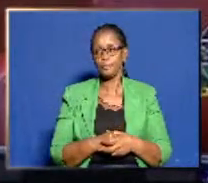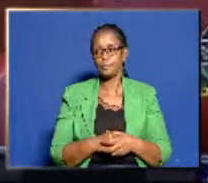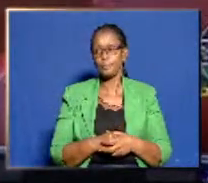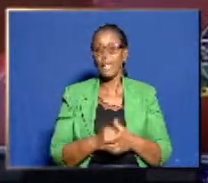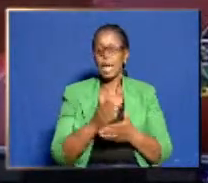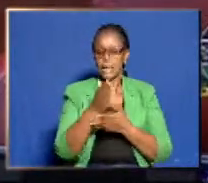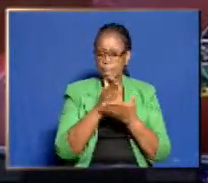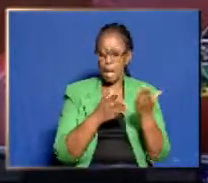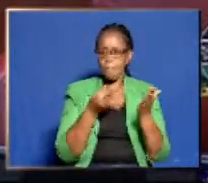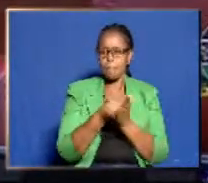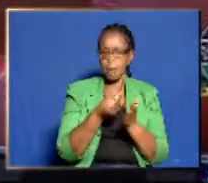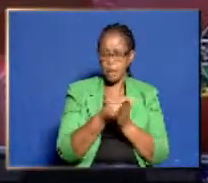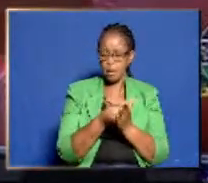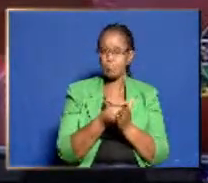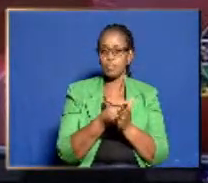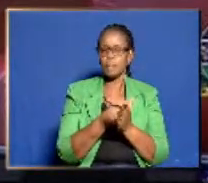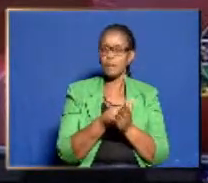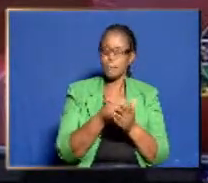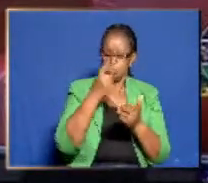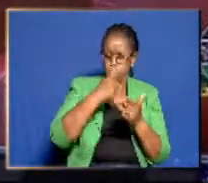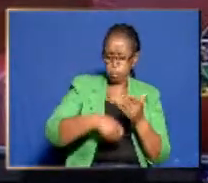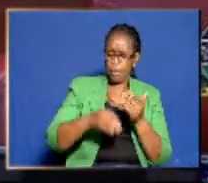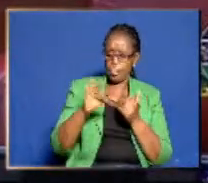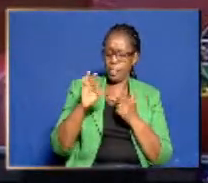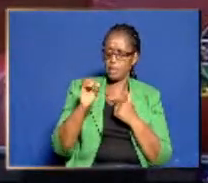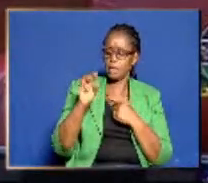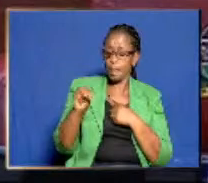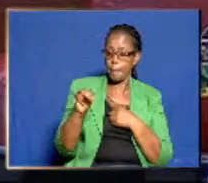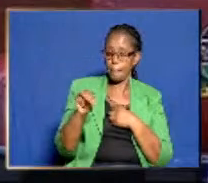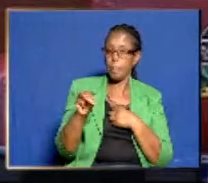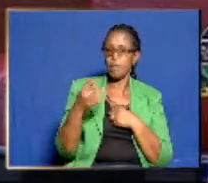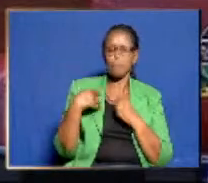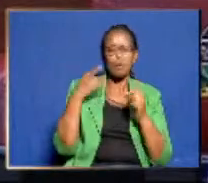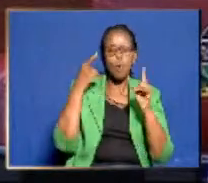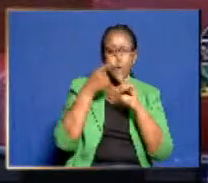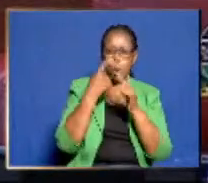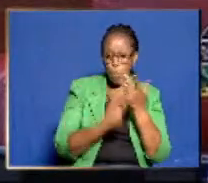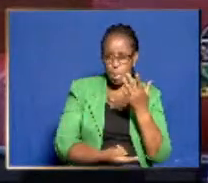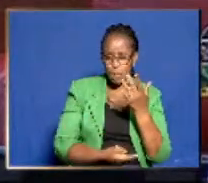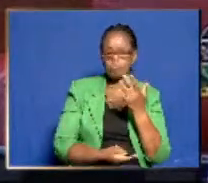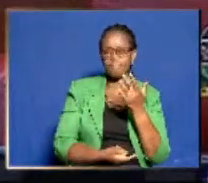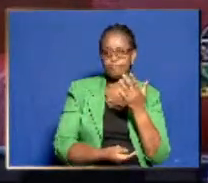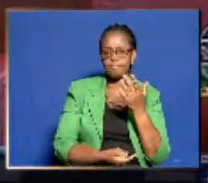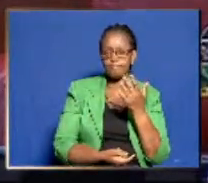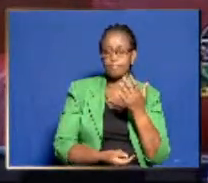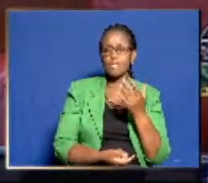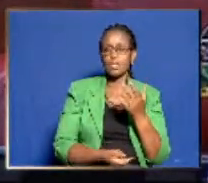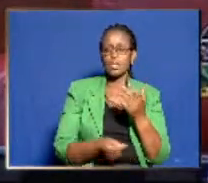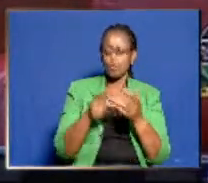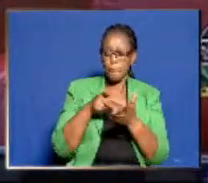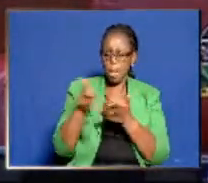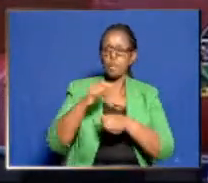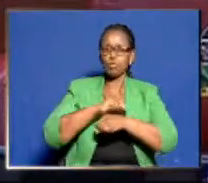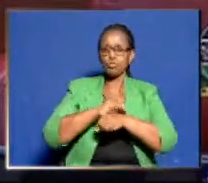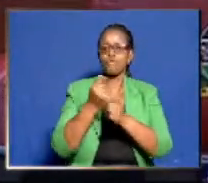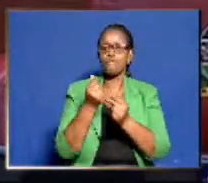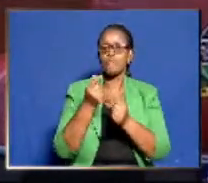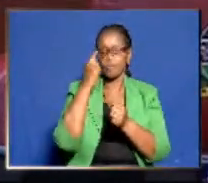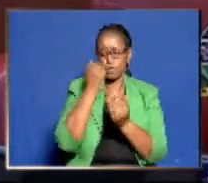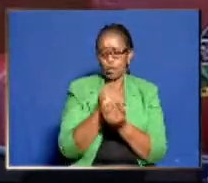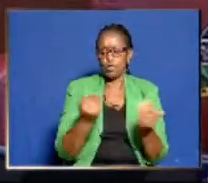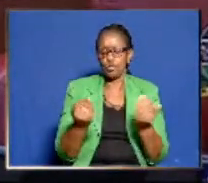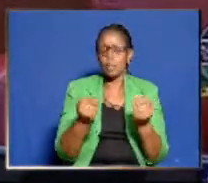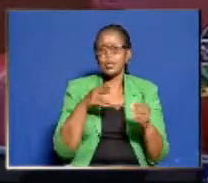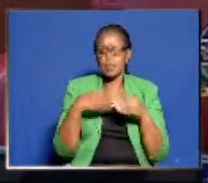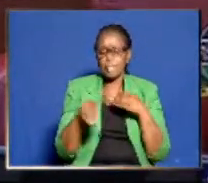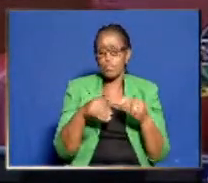of the money that was chopped, around 30 million, was intended for school bursaries for children with disabilities, Honorable